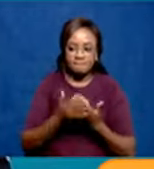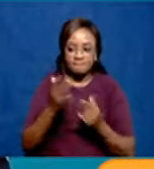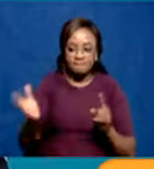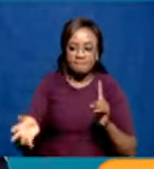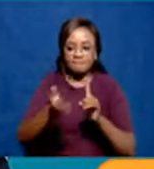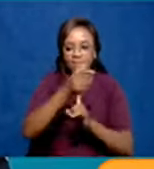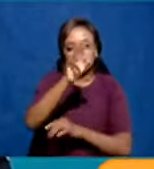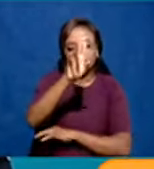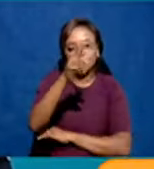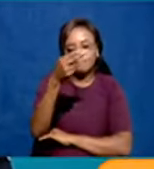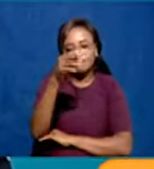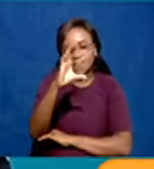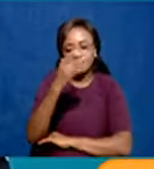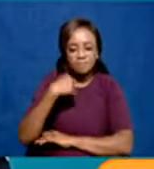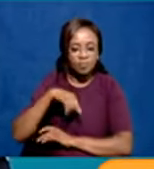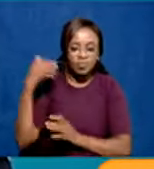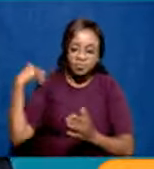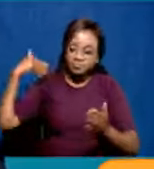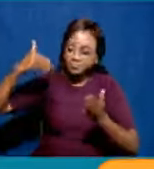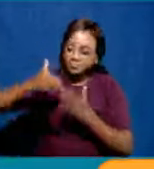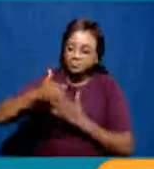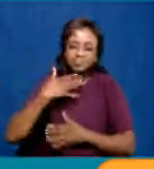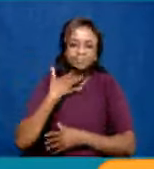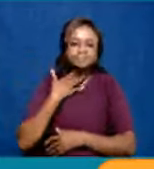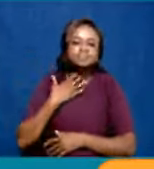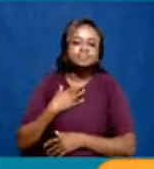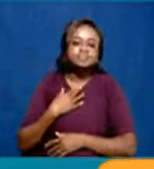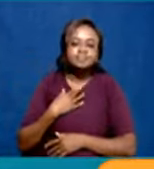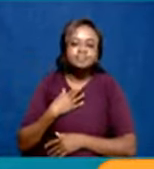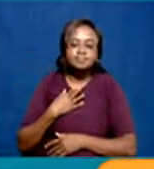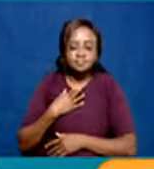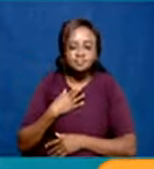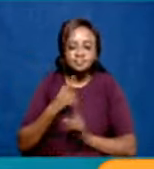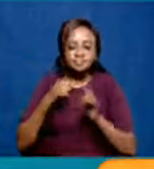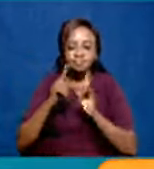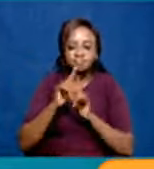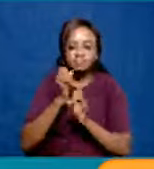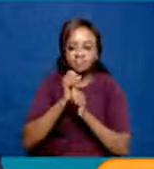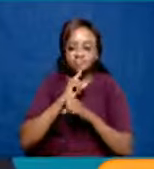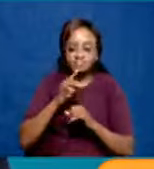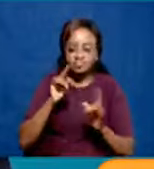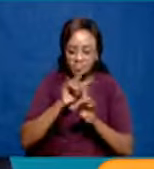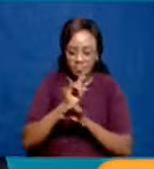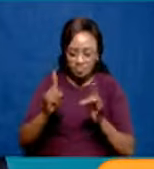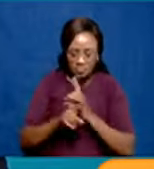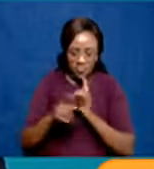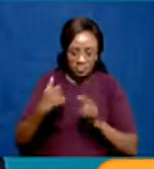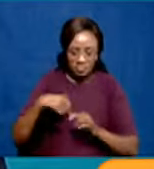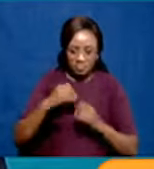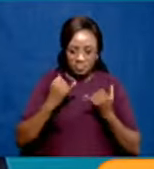have so much longed for in the long run, while ensuring we are carrying all the pillars of